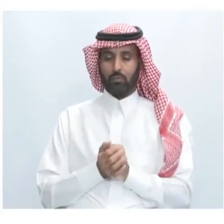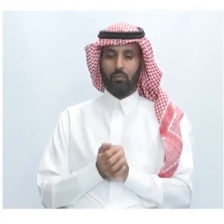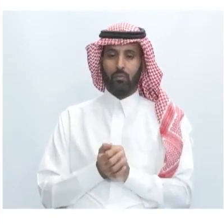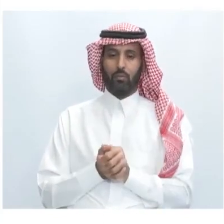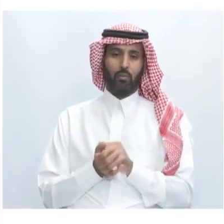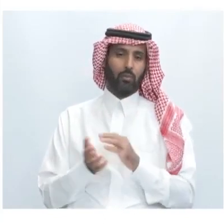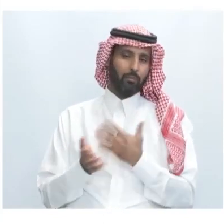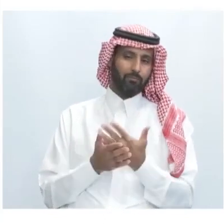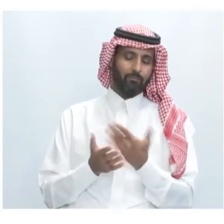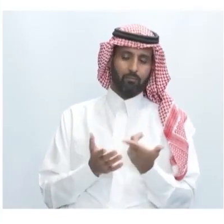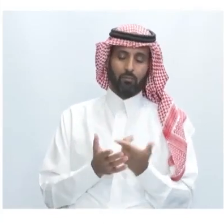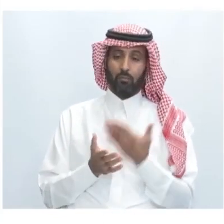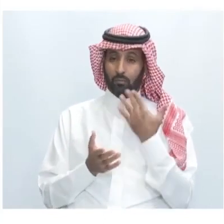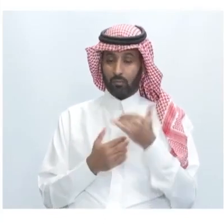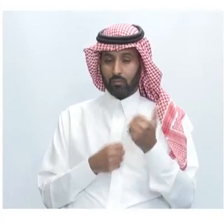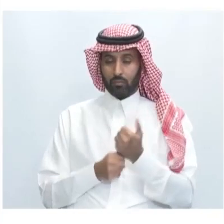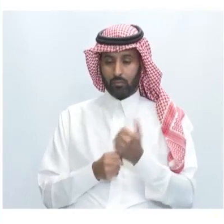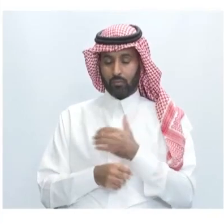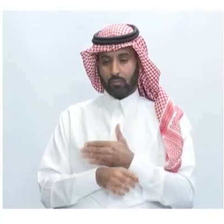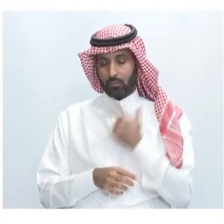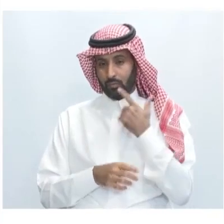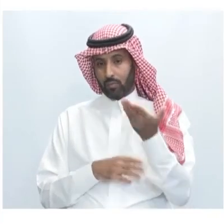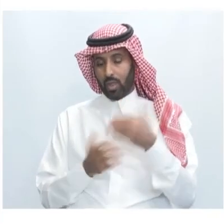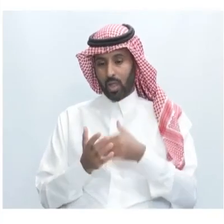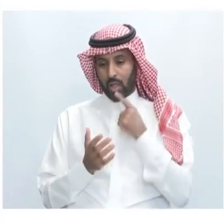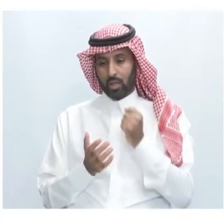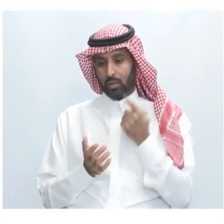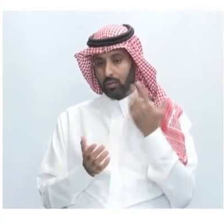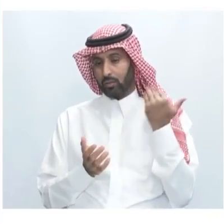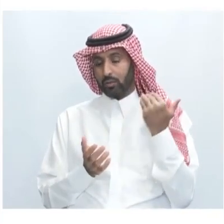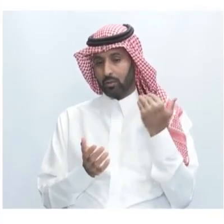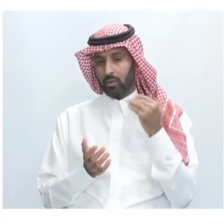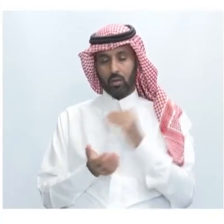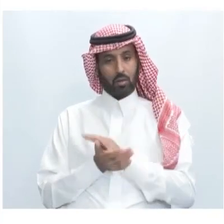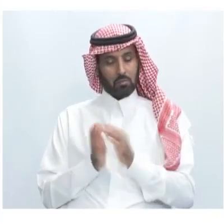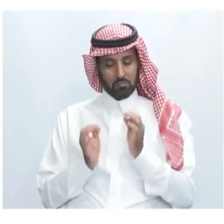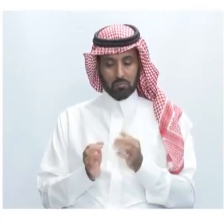But something unexpected happened on the last day of the year.